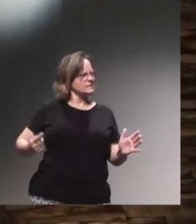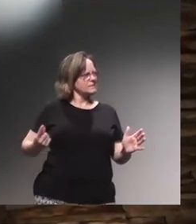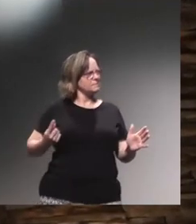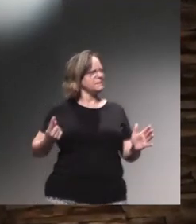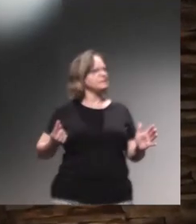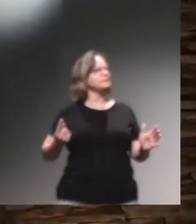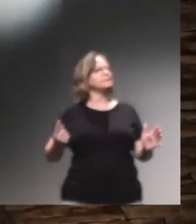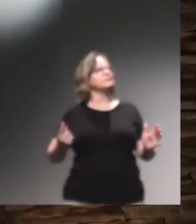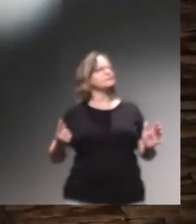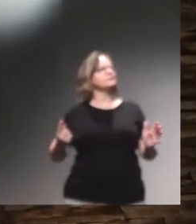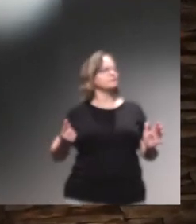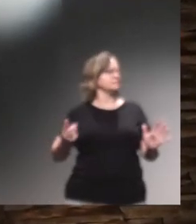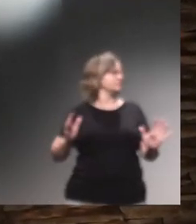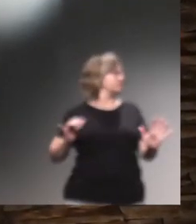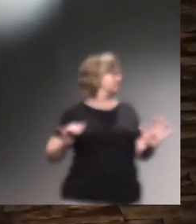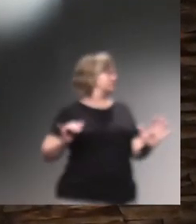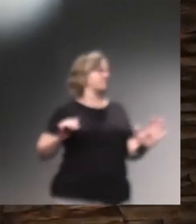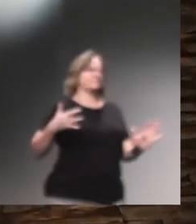Something's calling me.